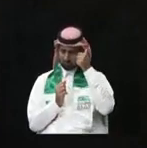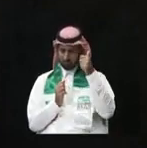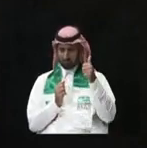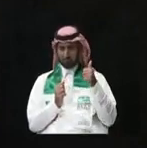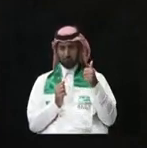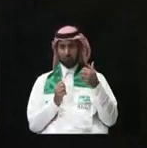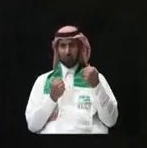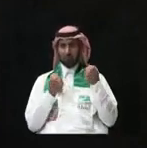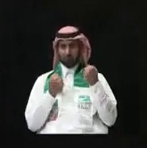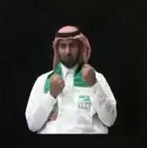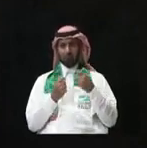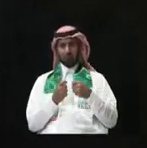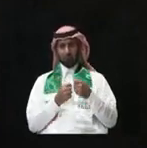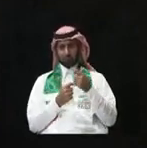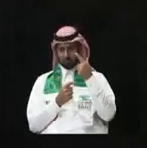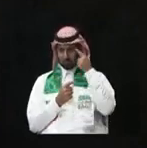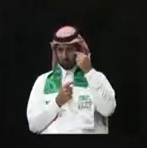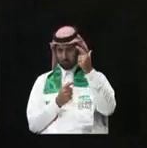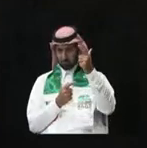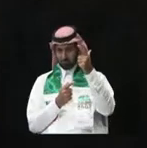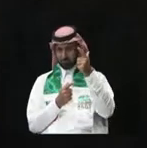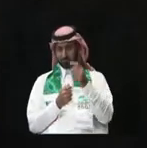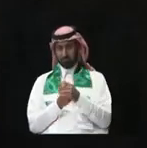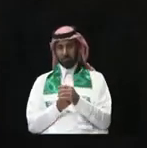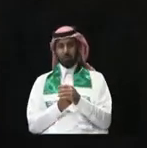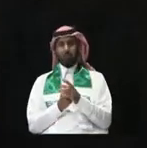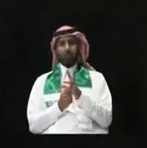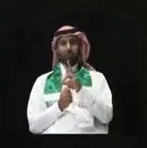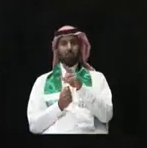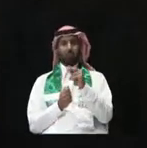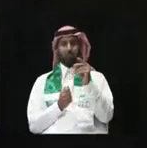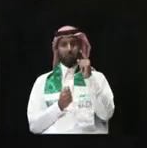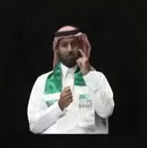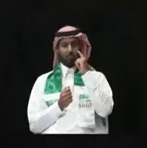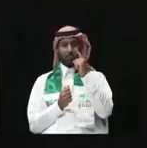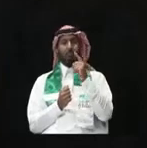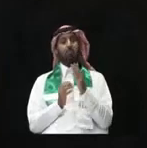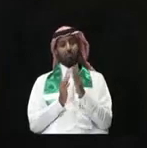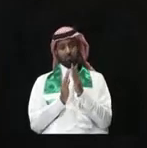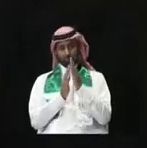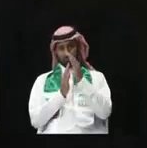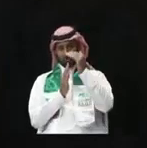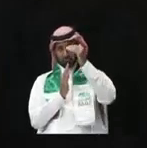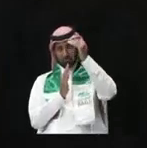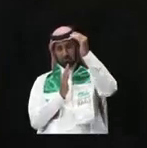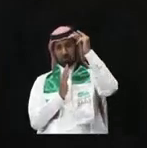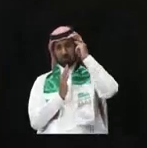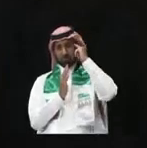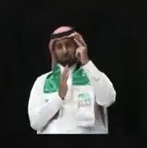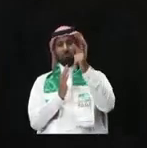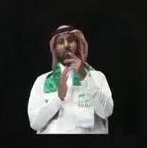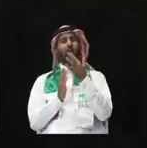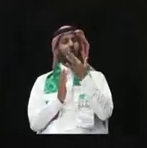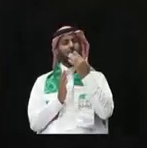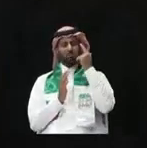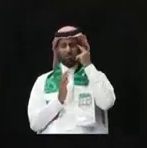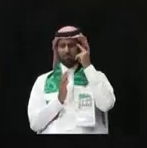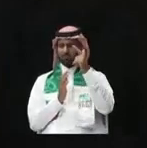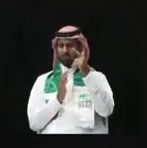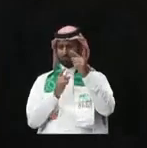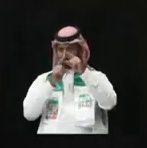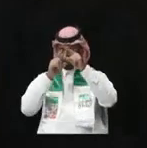is wealth and richness, and we have growth. So it